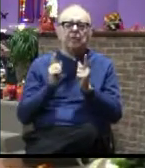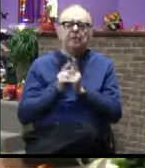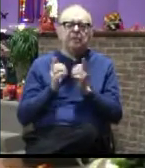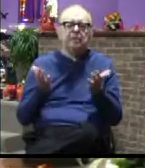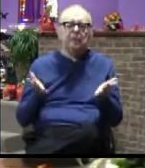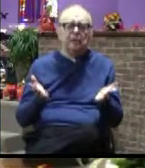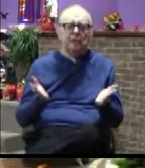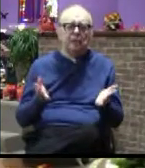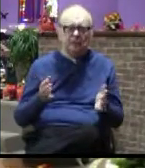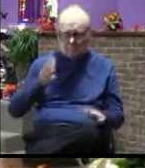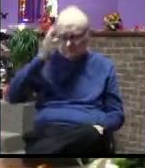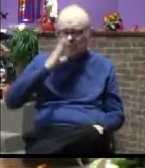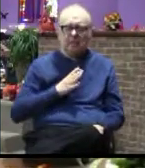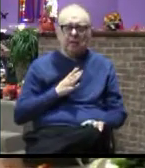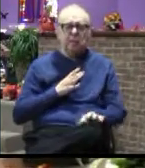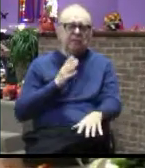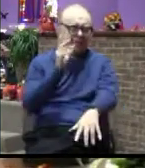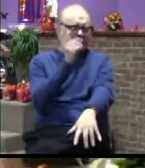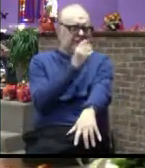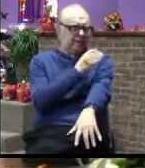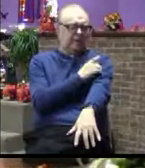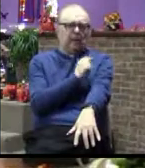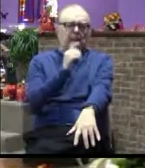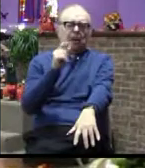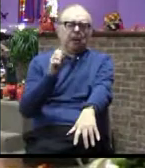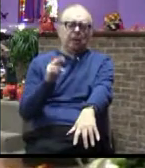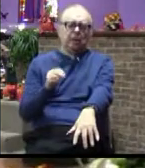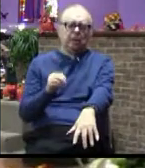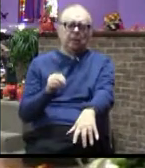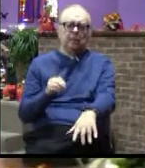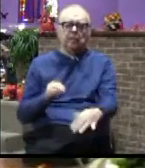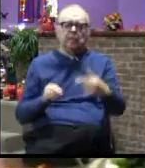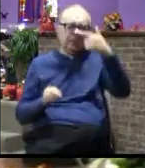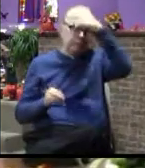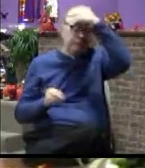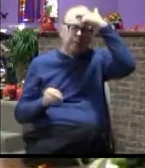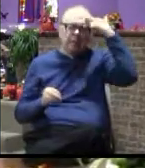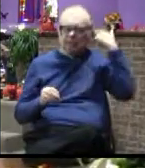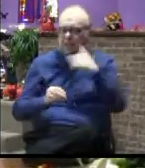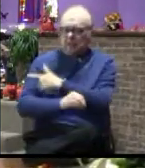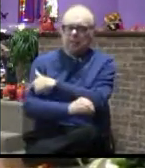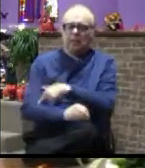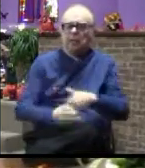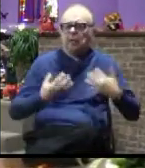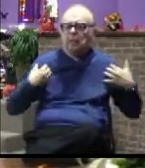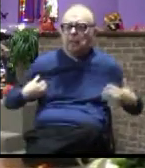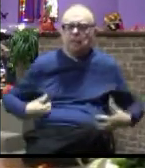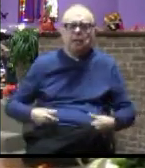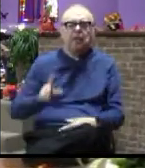This guy was tattooed from the top of his head all over his body.